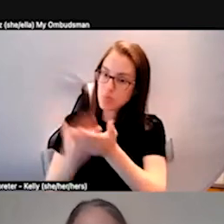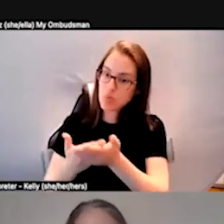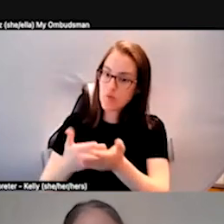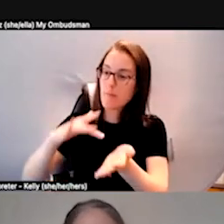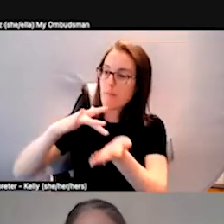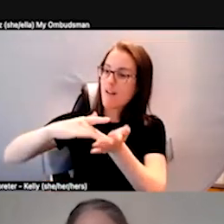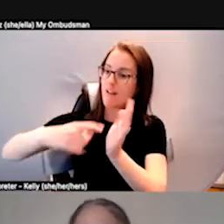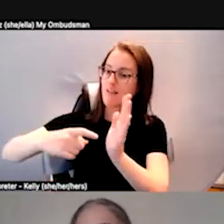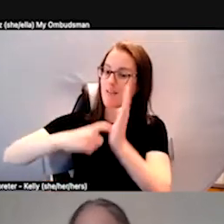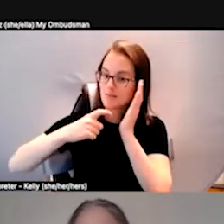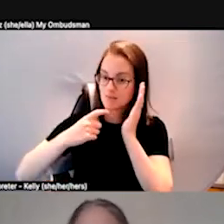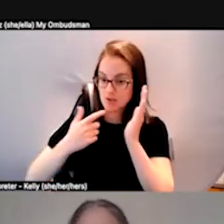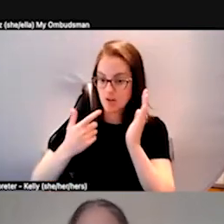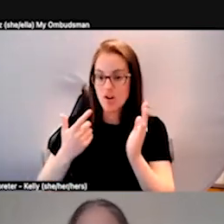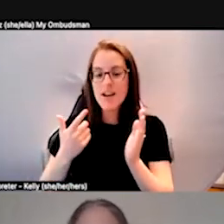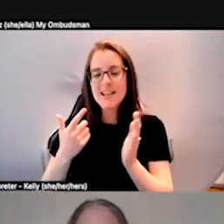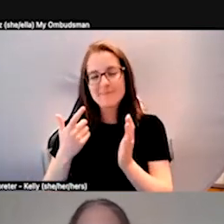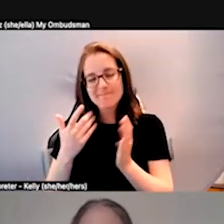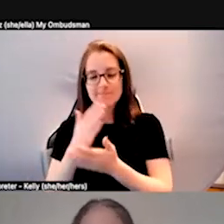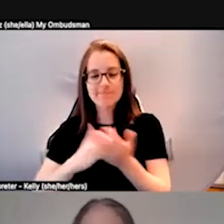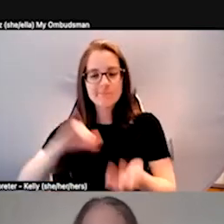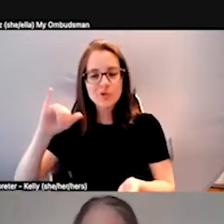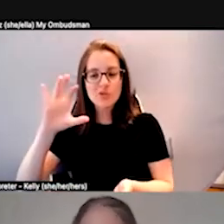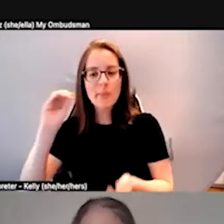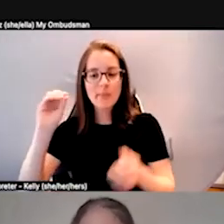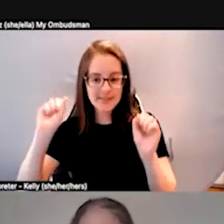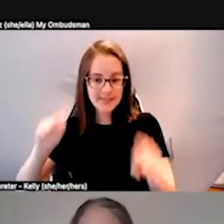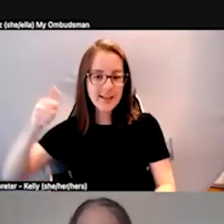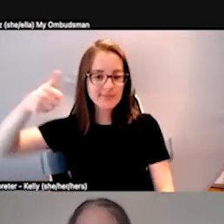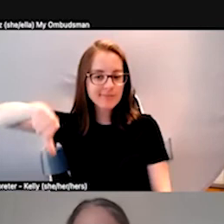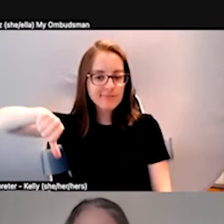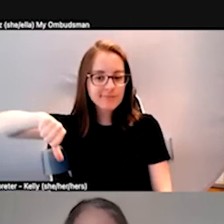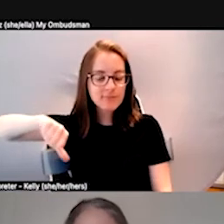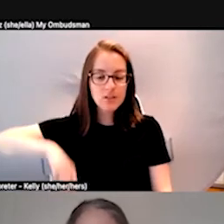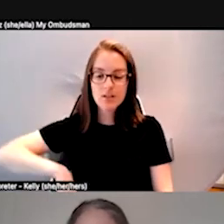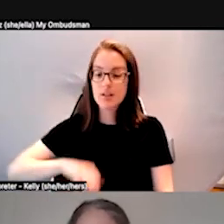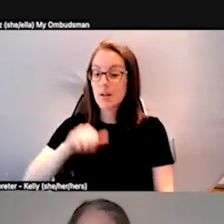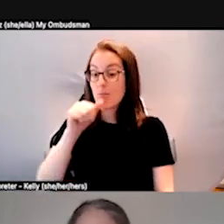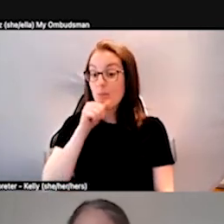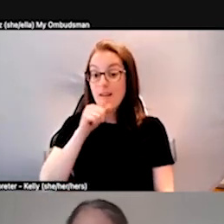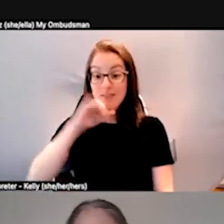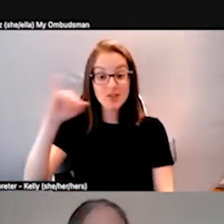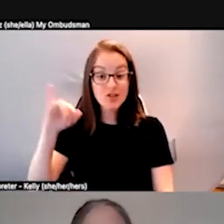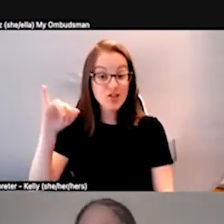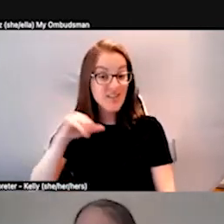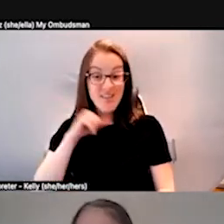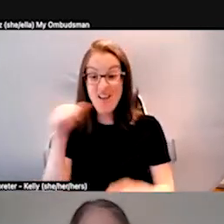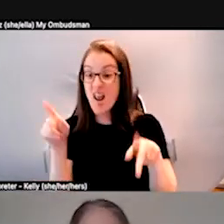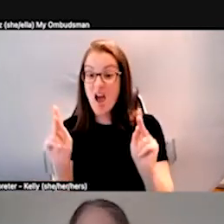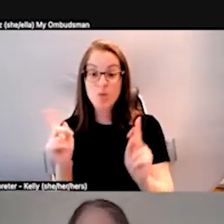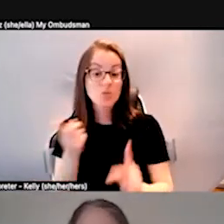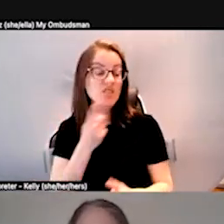of treating gender dysphoria. But private insurance entities are not allowed to just say, we don't